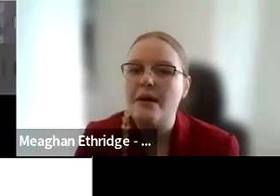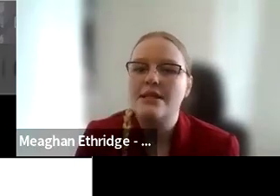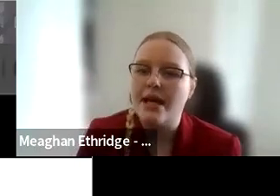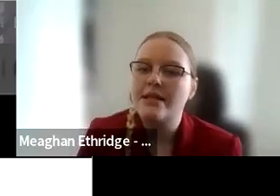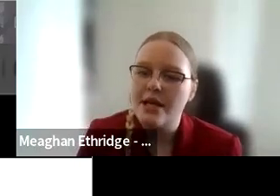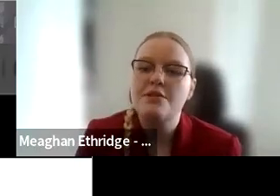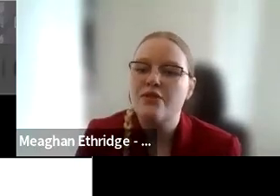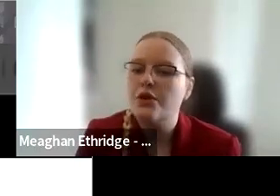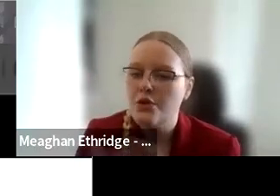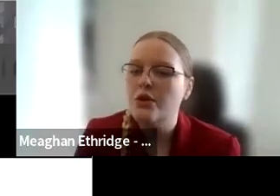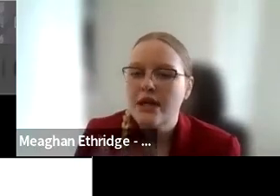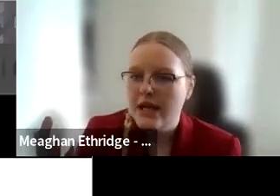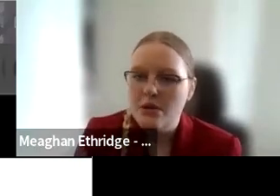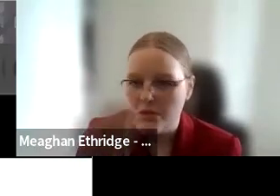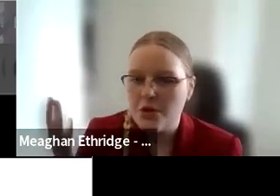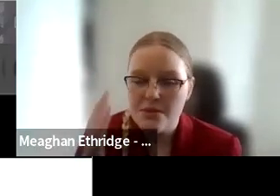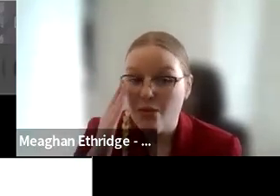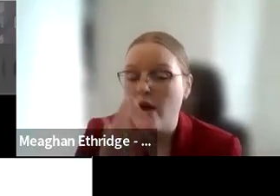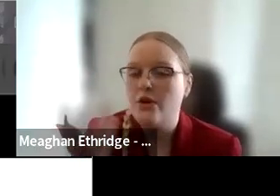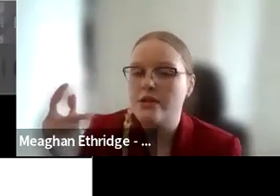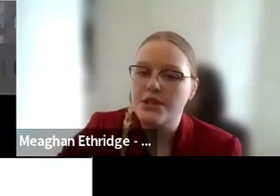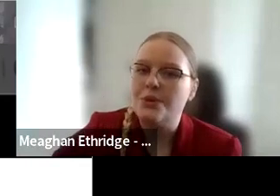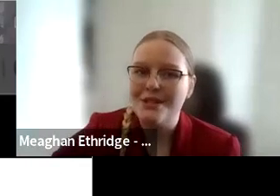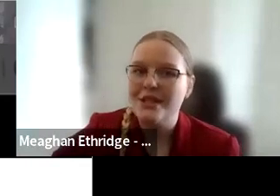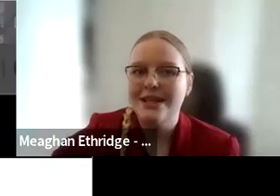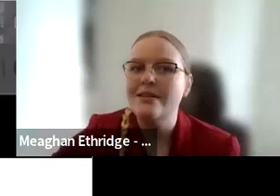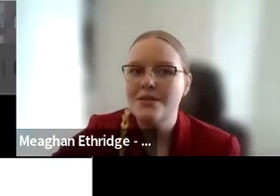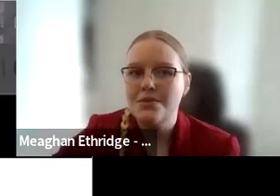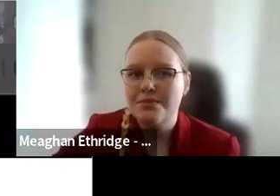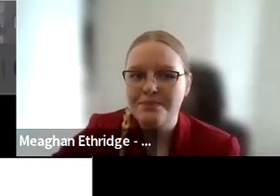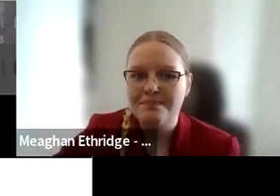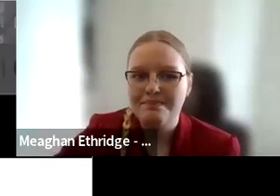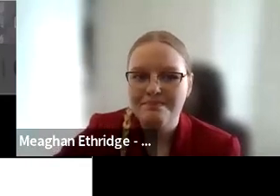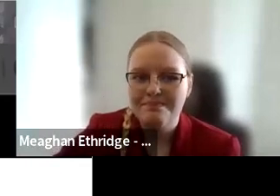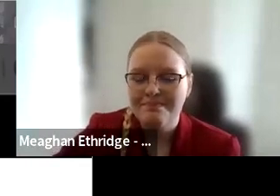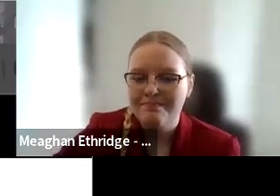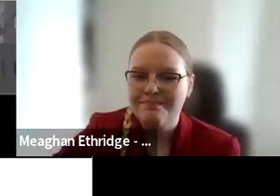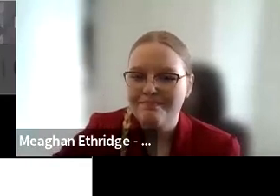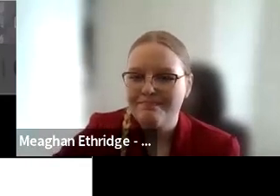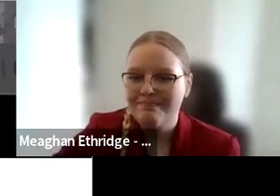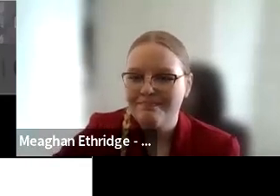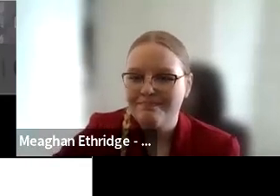figure out the best next steps for you in terms of what your situation is.